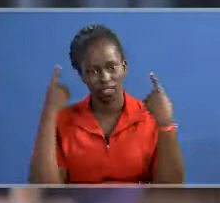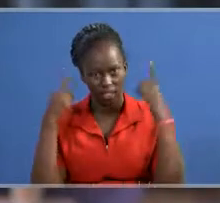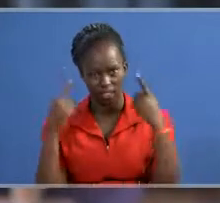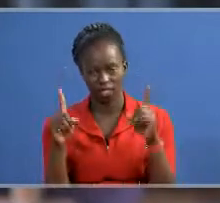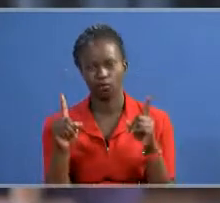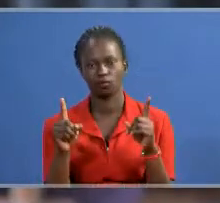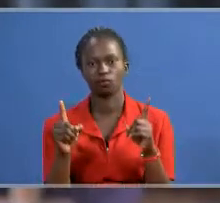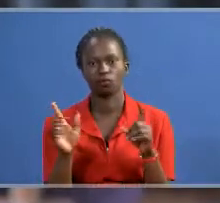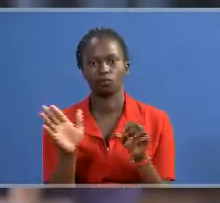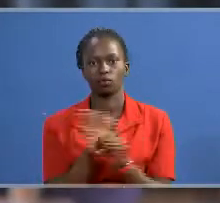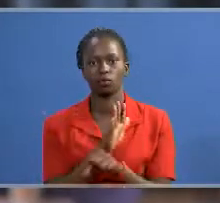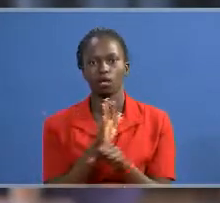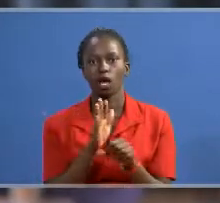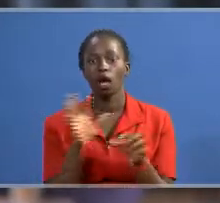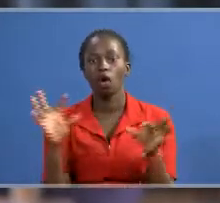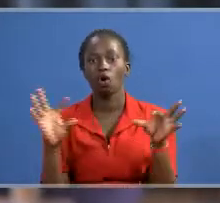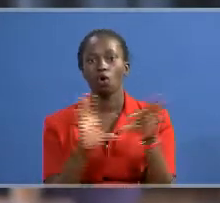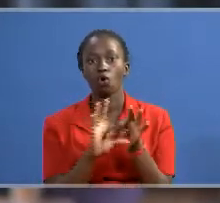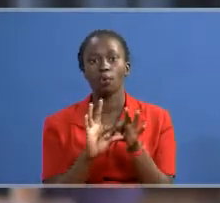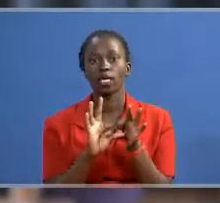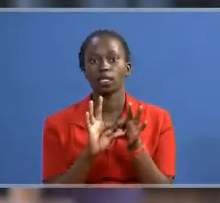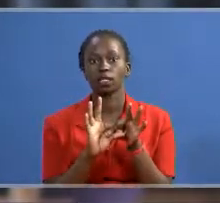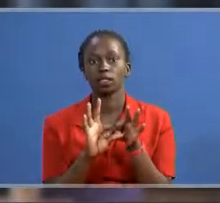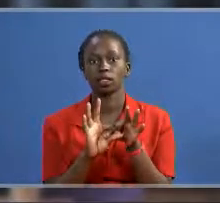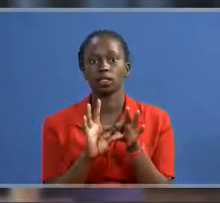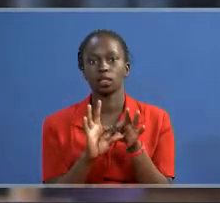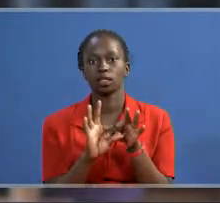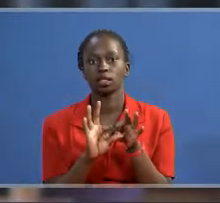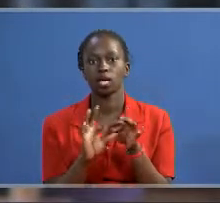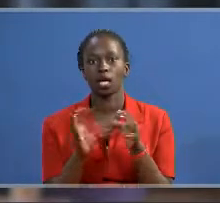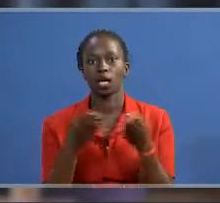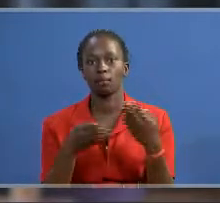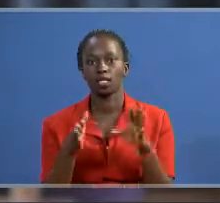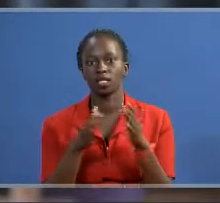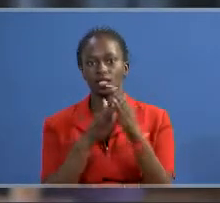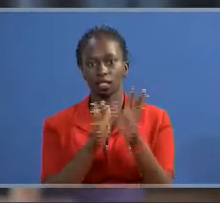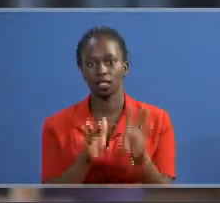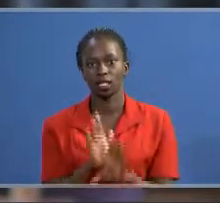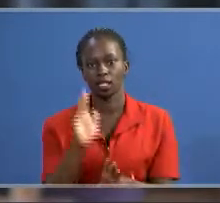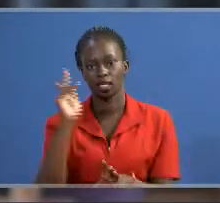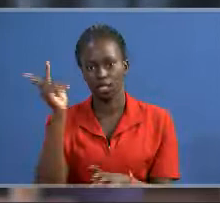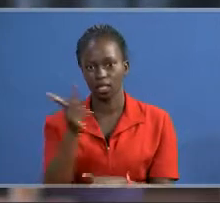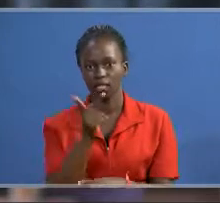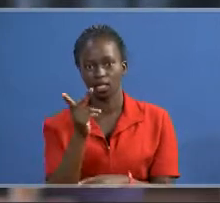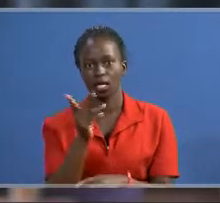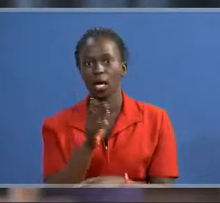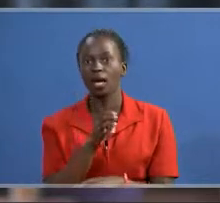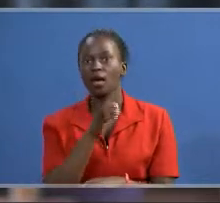successful corporate business leader in Kenya. He